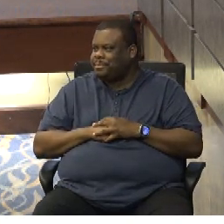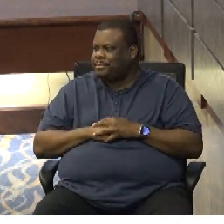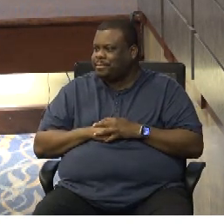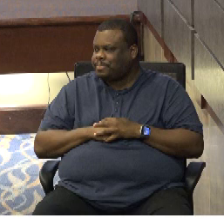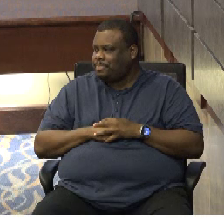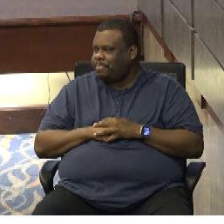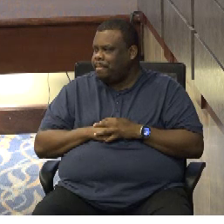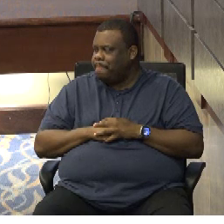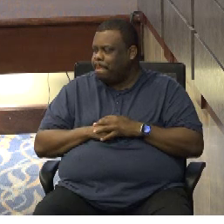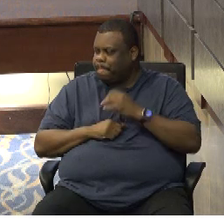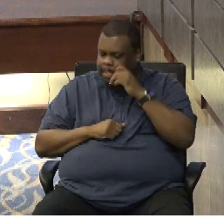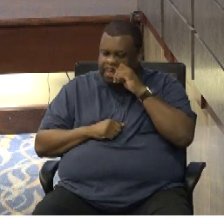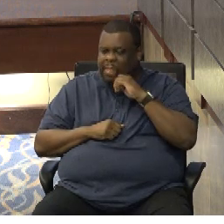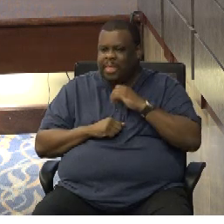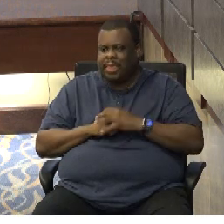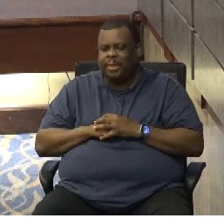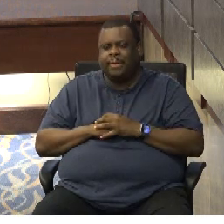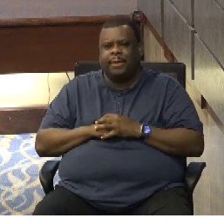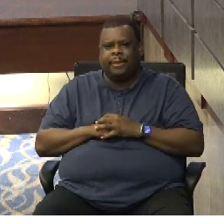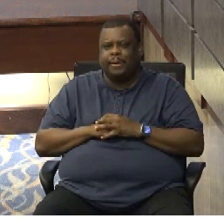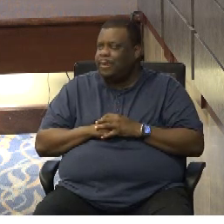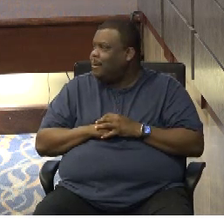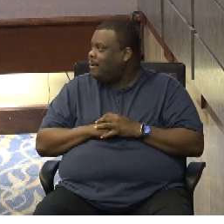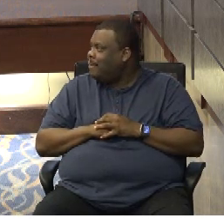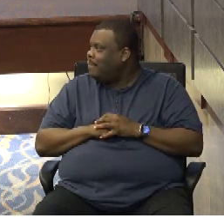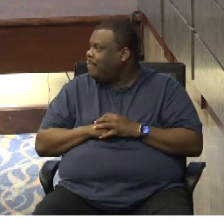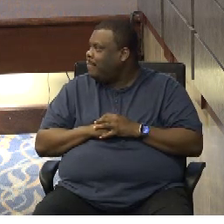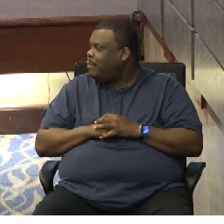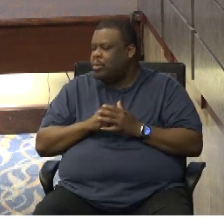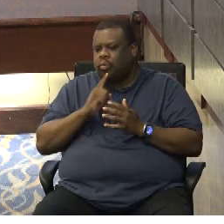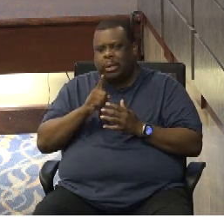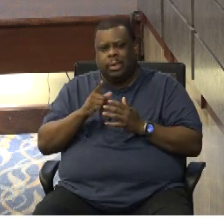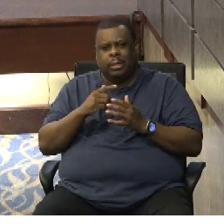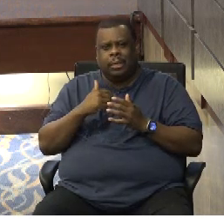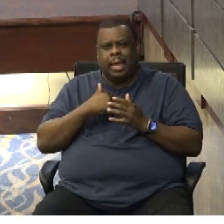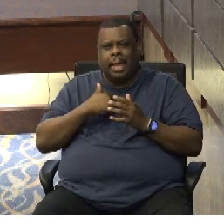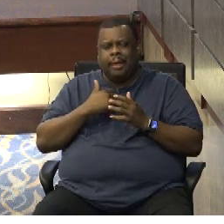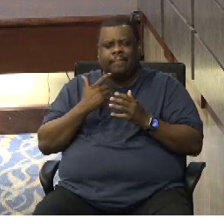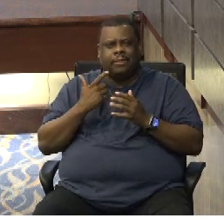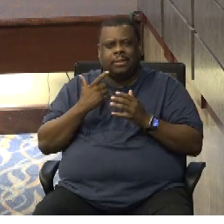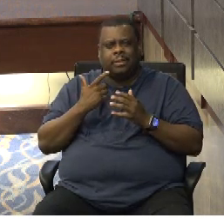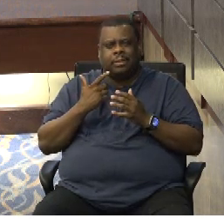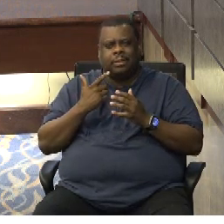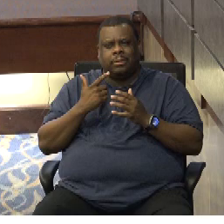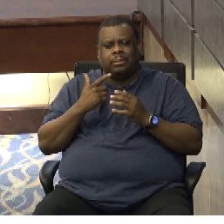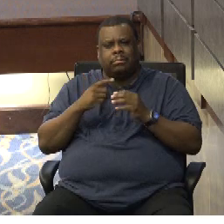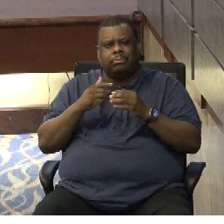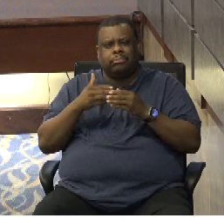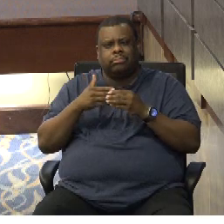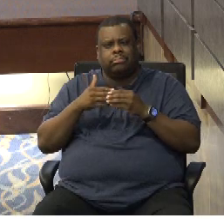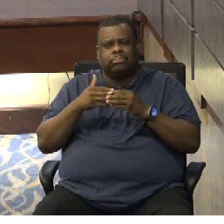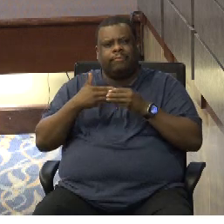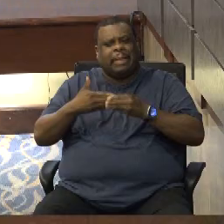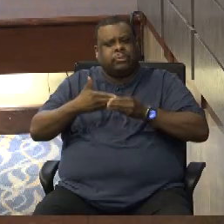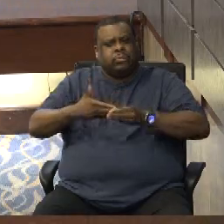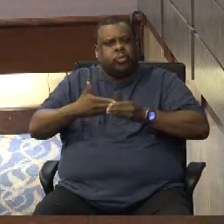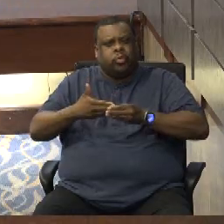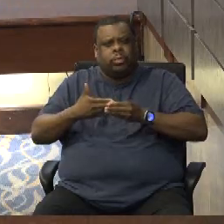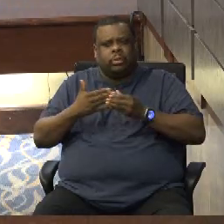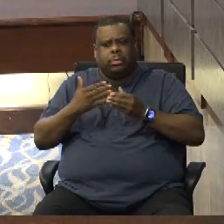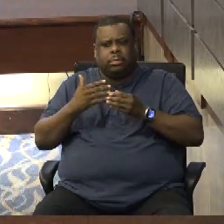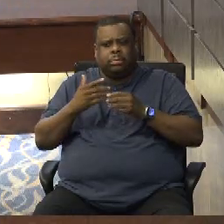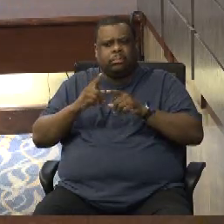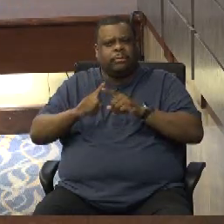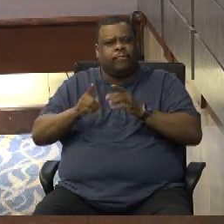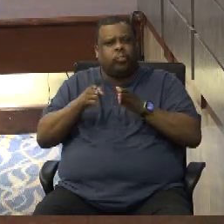economy and have a diversified approach to do that. We want to have different tools in our toolkits. Yeah. And